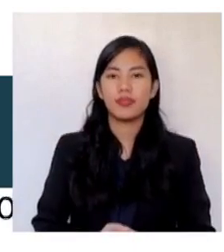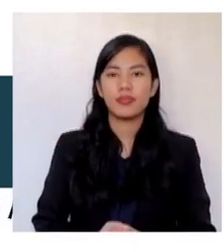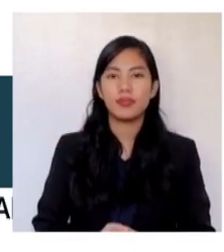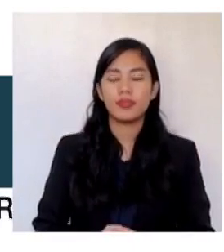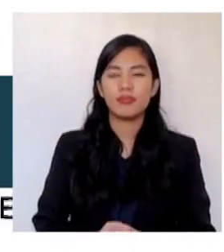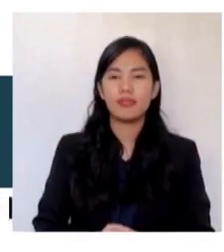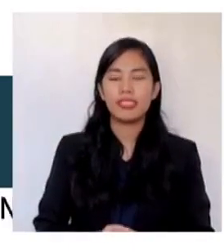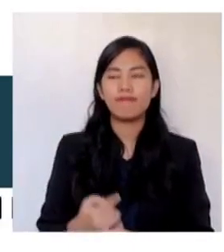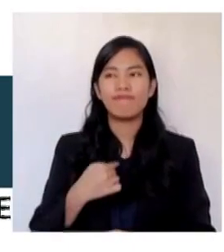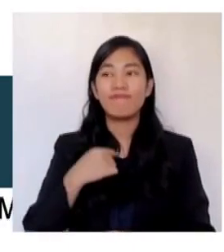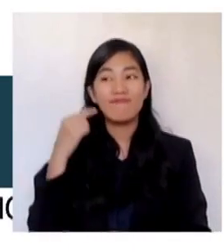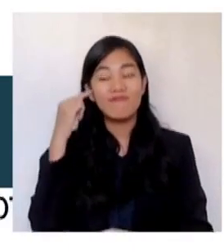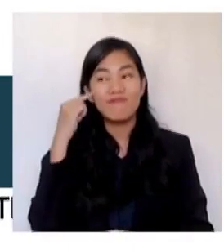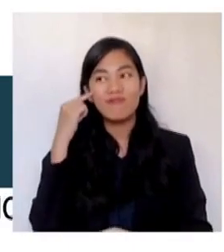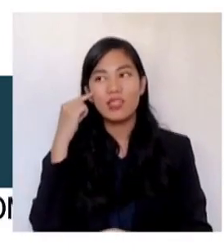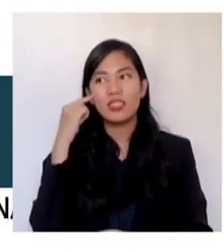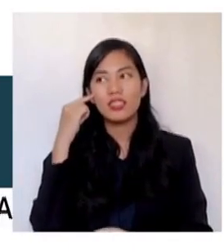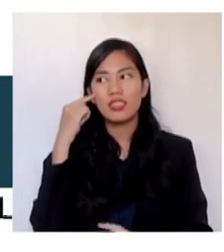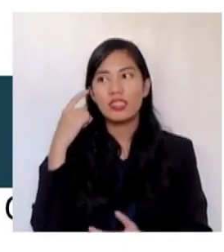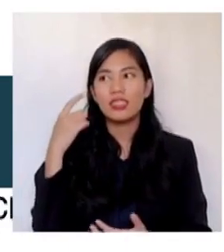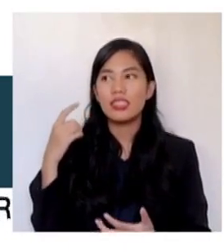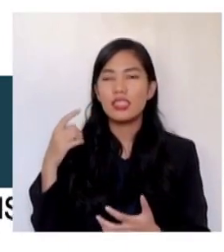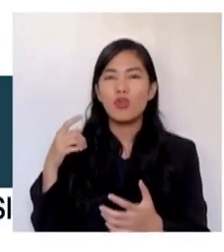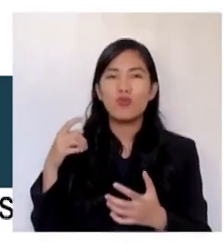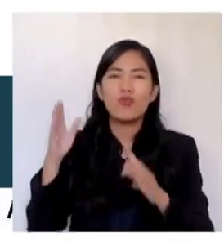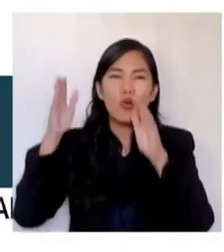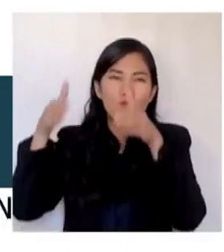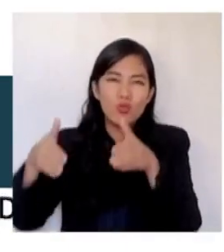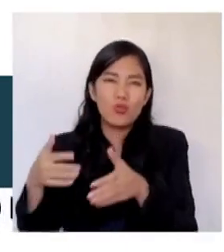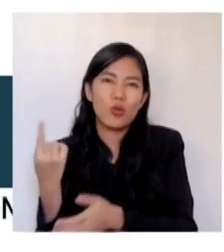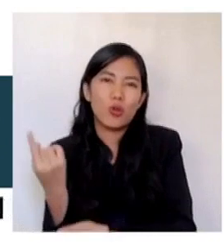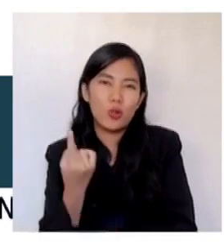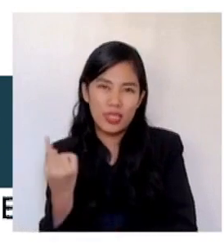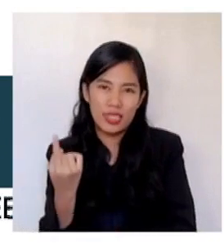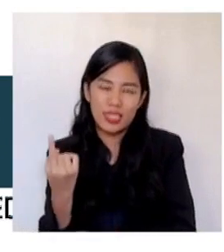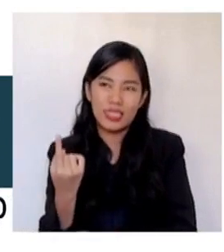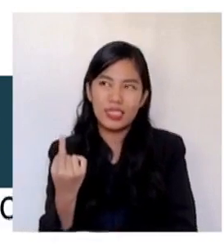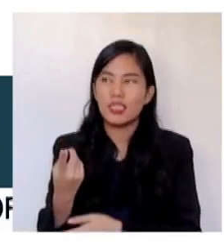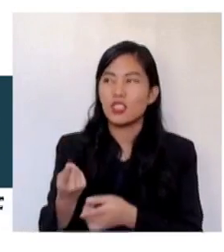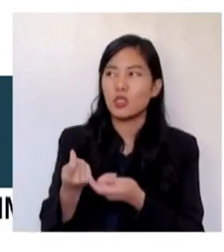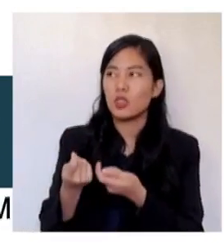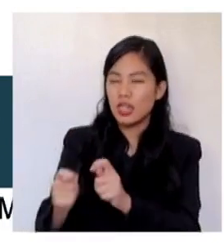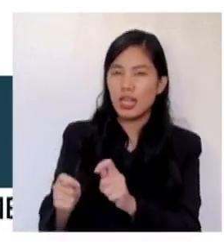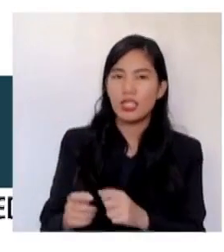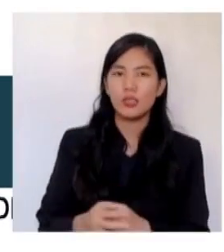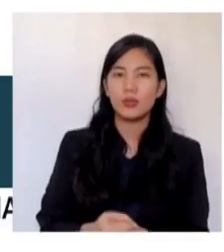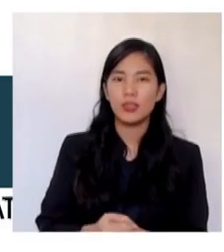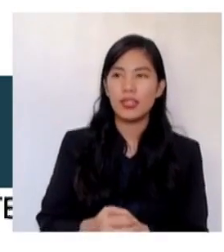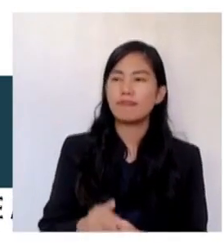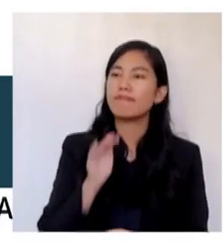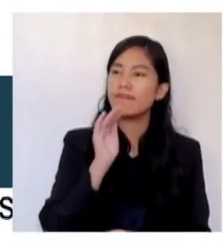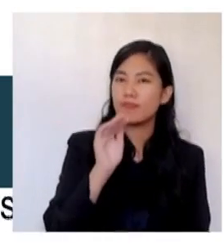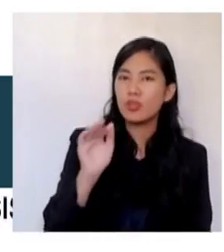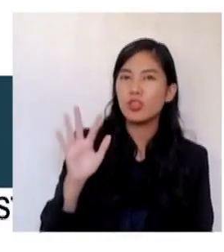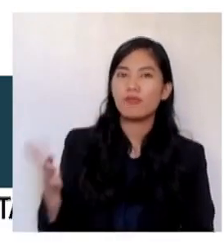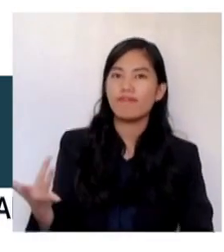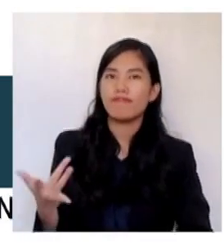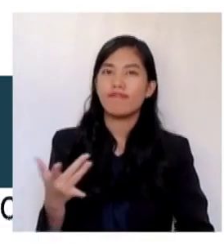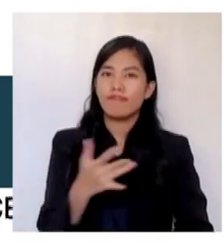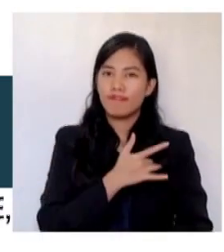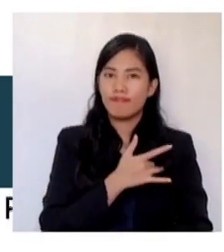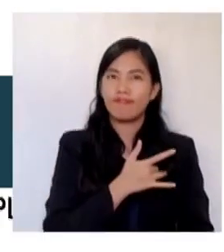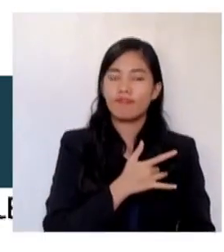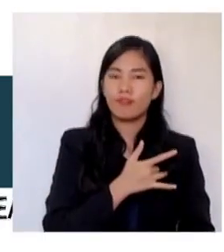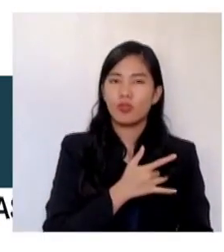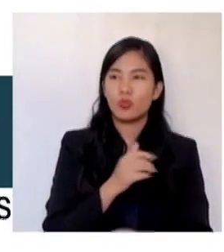been, sad to say, parochial. It always only try to appeal to the senses of